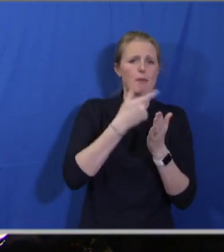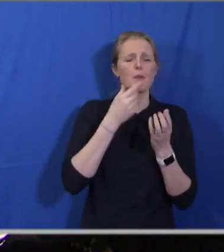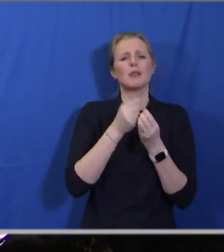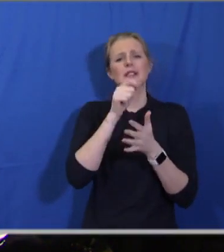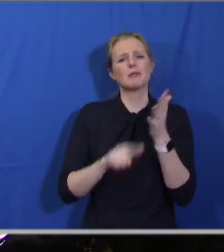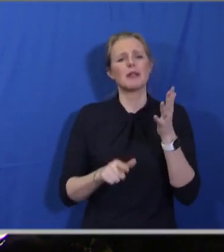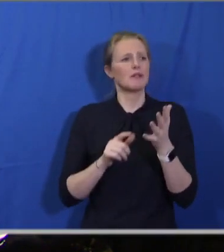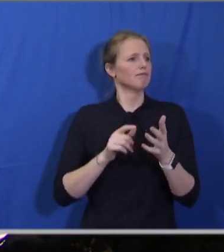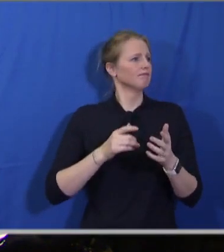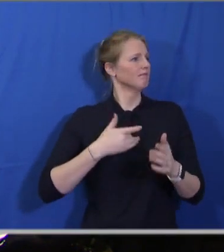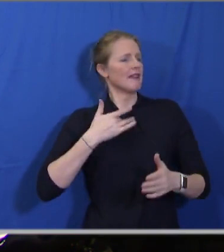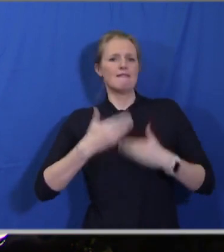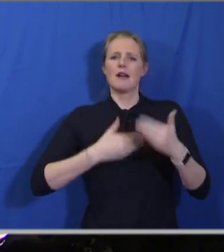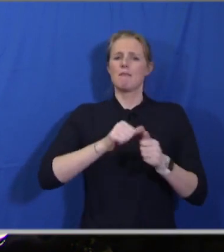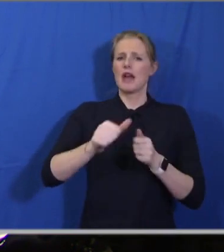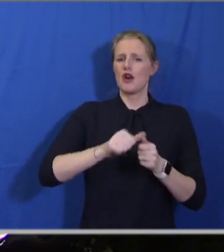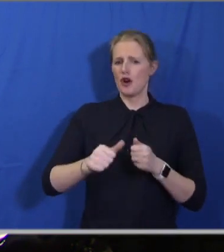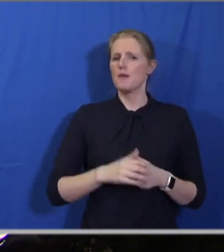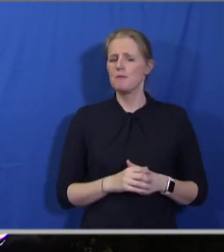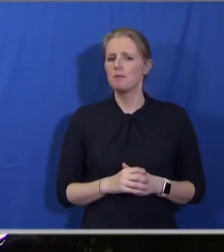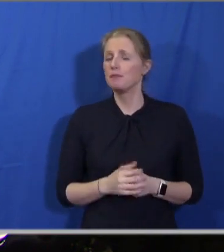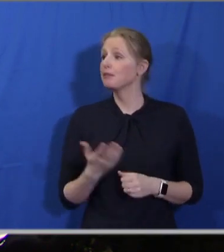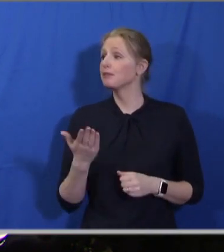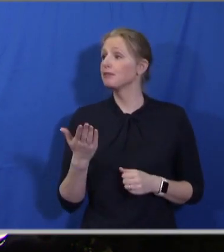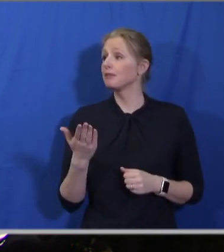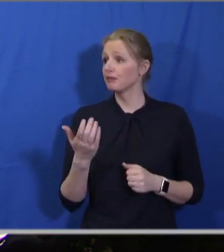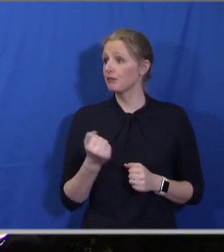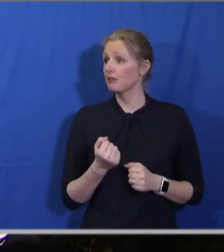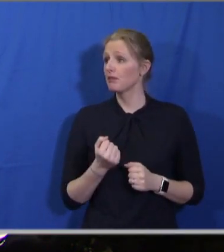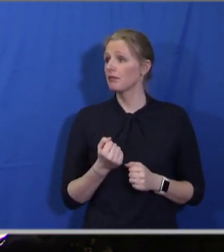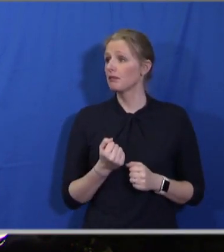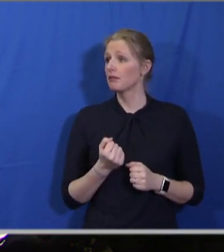Yeah, so can the member of the panel indicate picking up on that, on transformation?